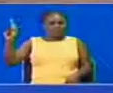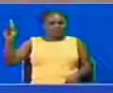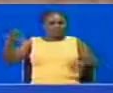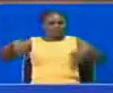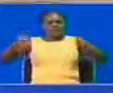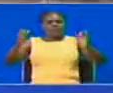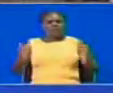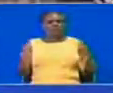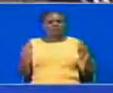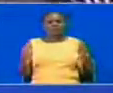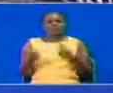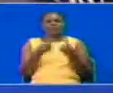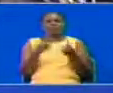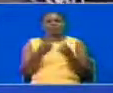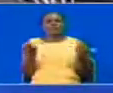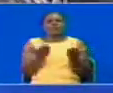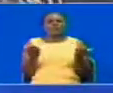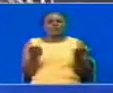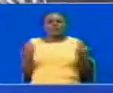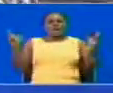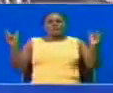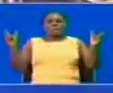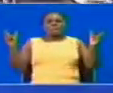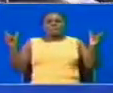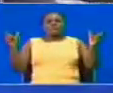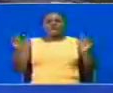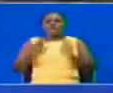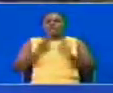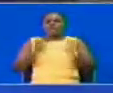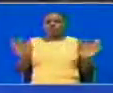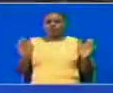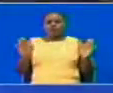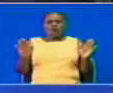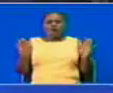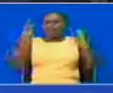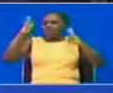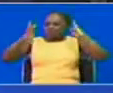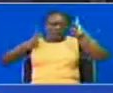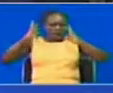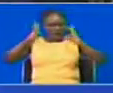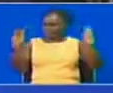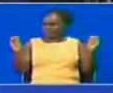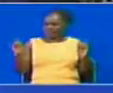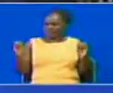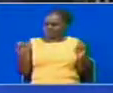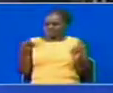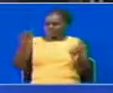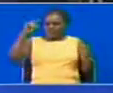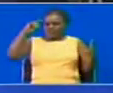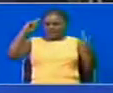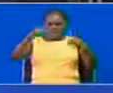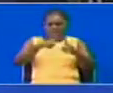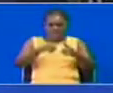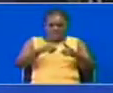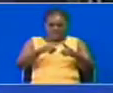Wangusi, was speaking to the media, saying that there is no cause for worry, as they are targeting